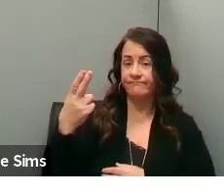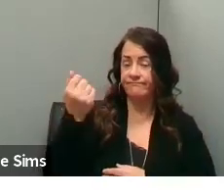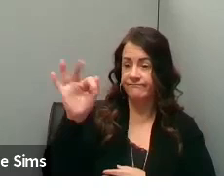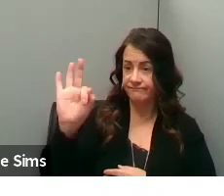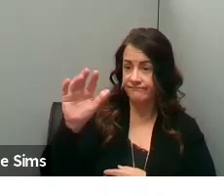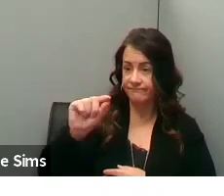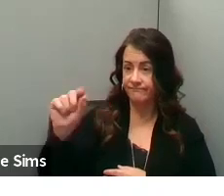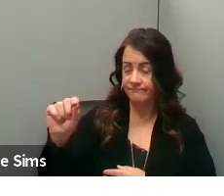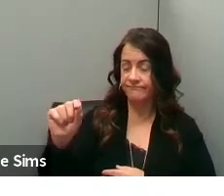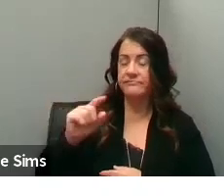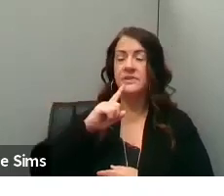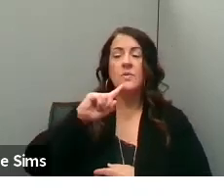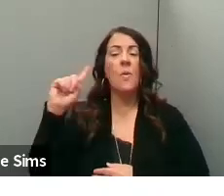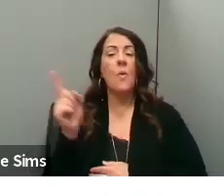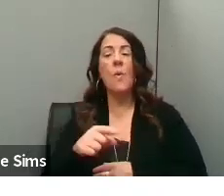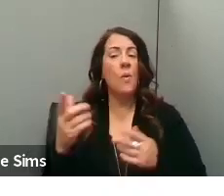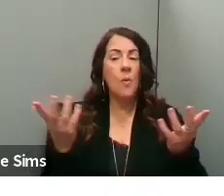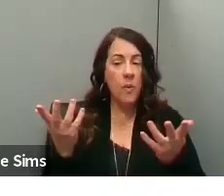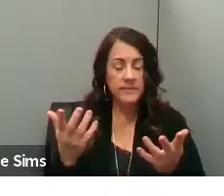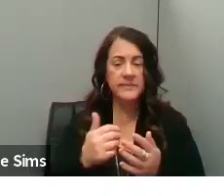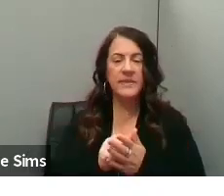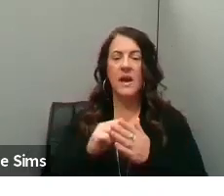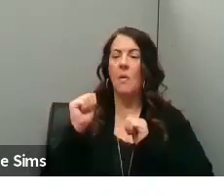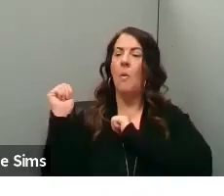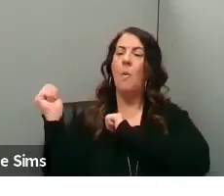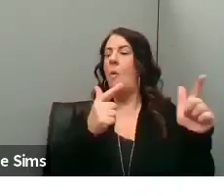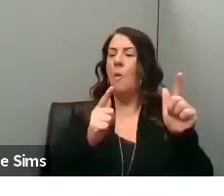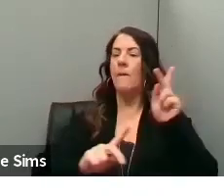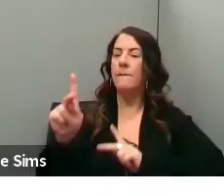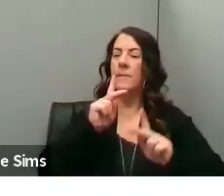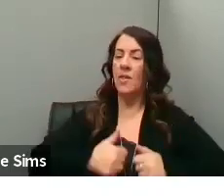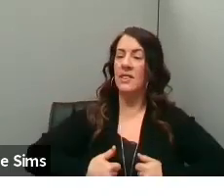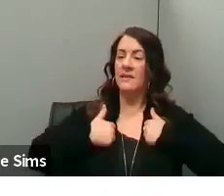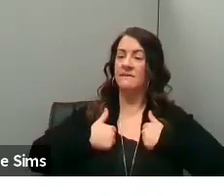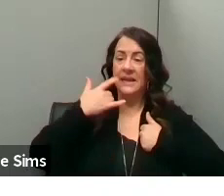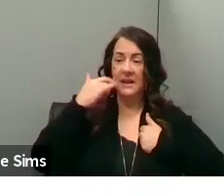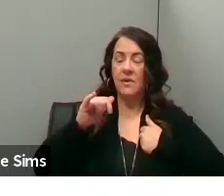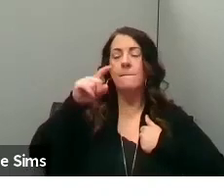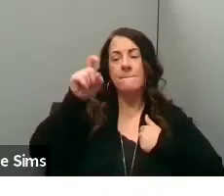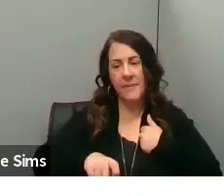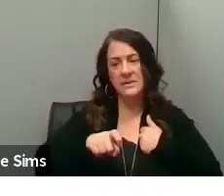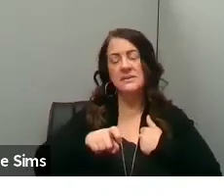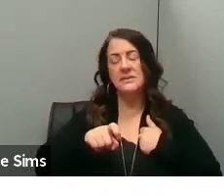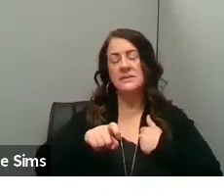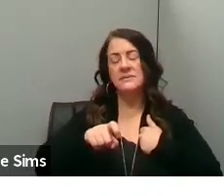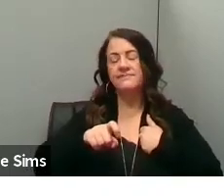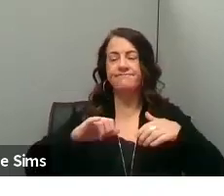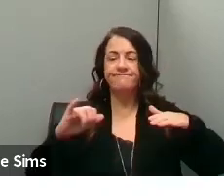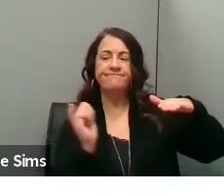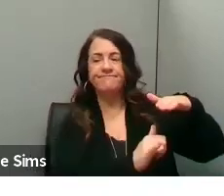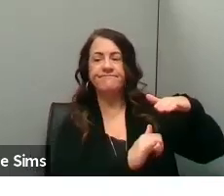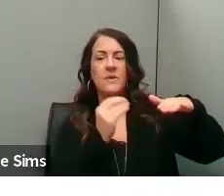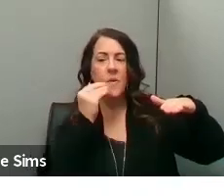executive order that essentially said that all people living in California must stay at home unless for an essential